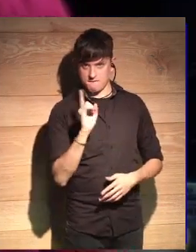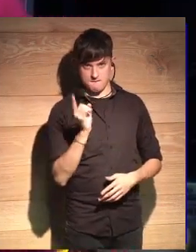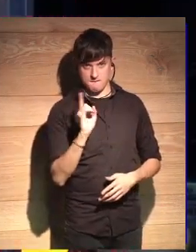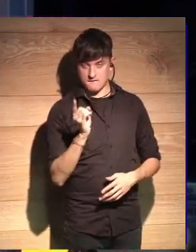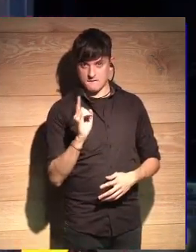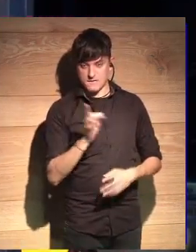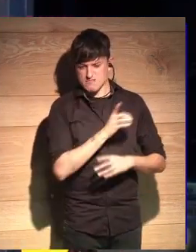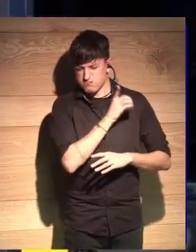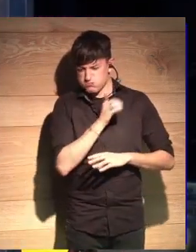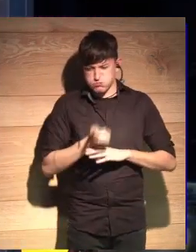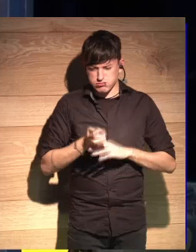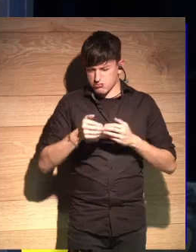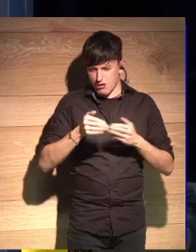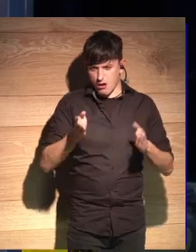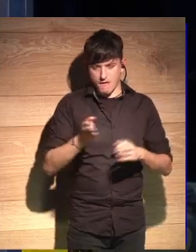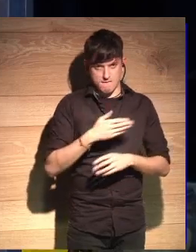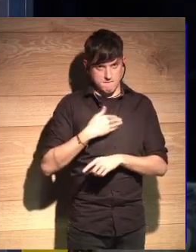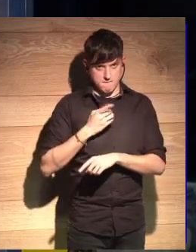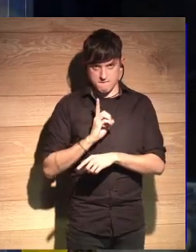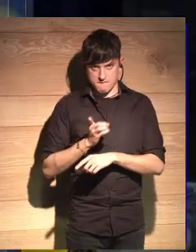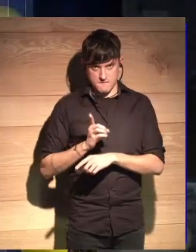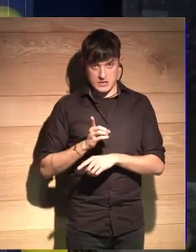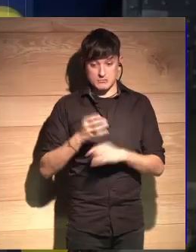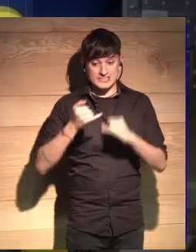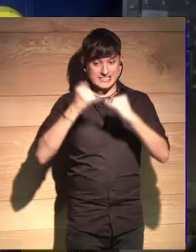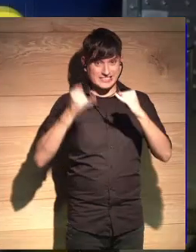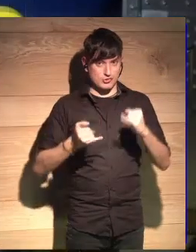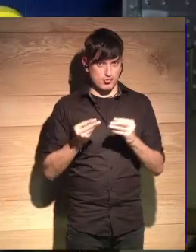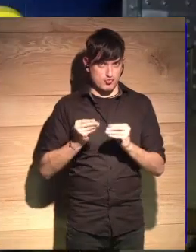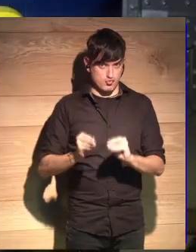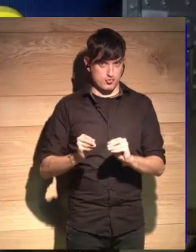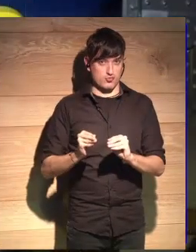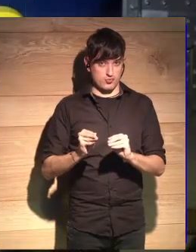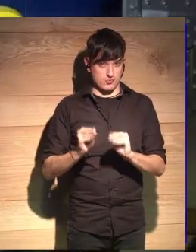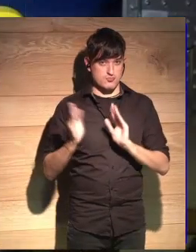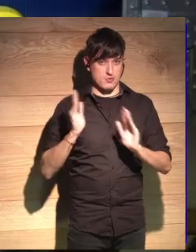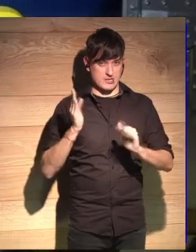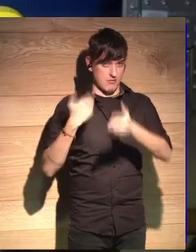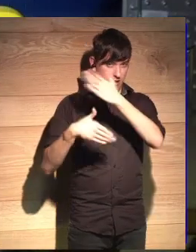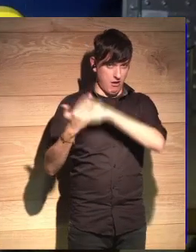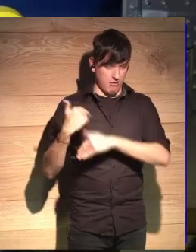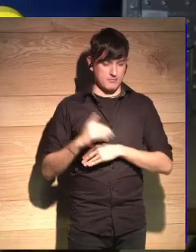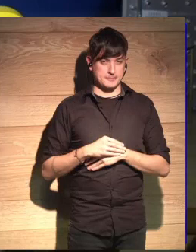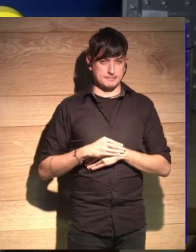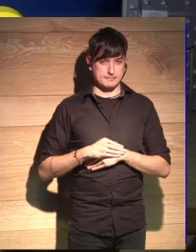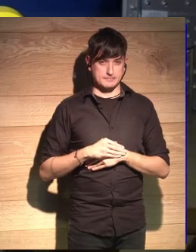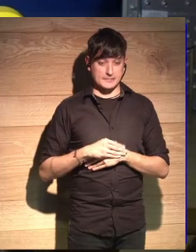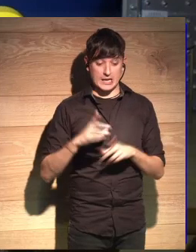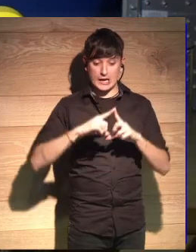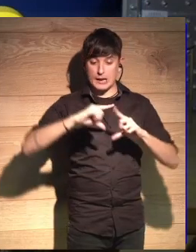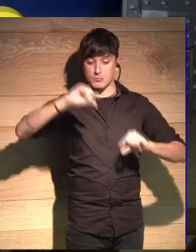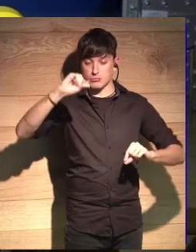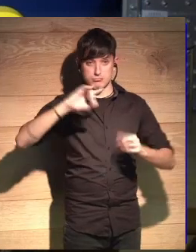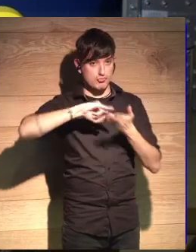world. That was a crisis for Japan, which Japan solved so successfully